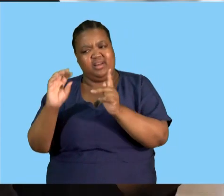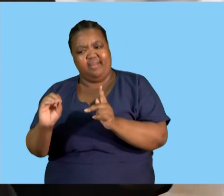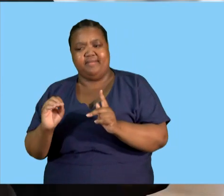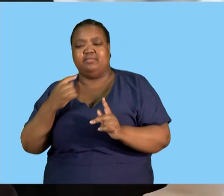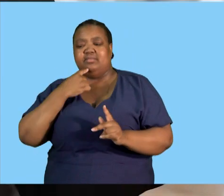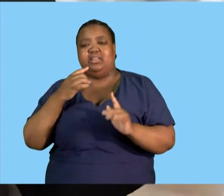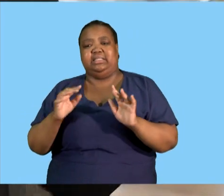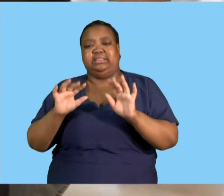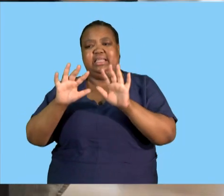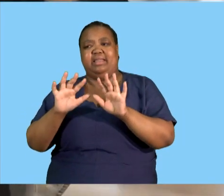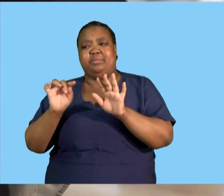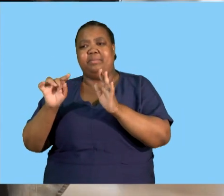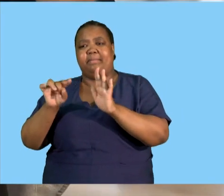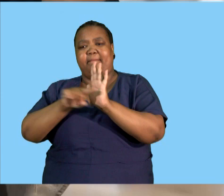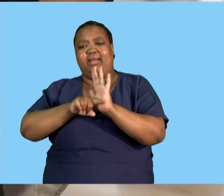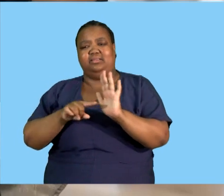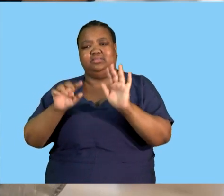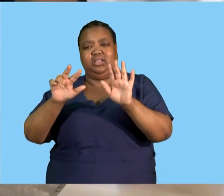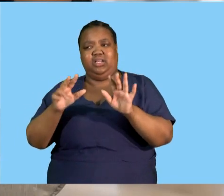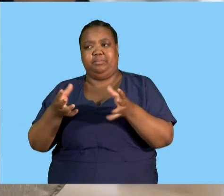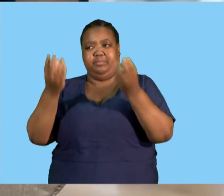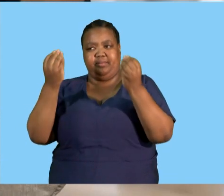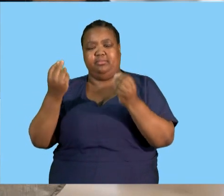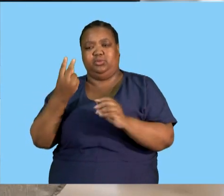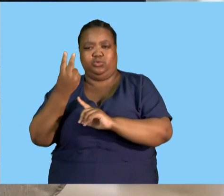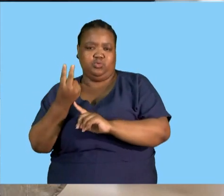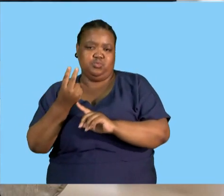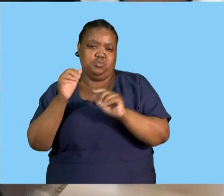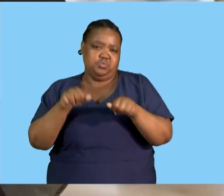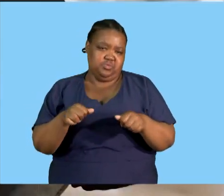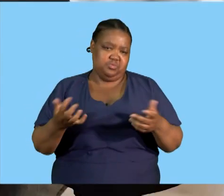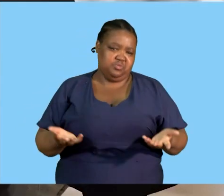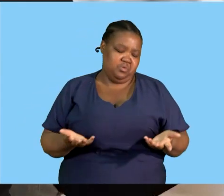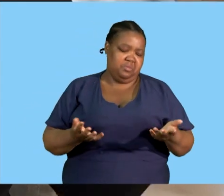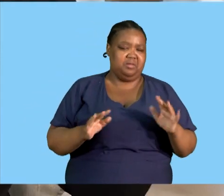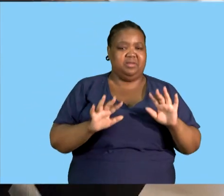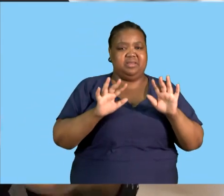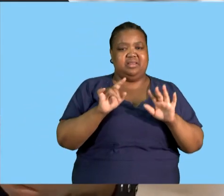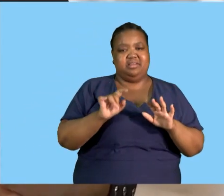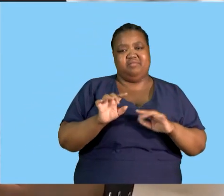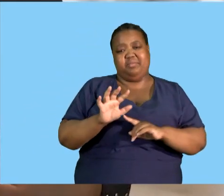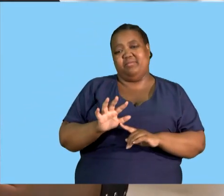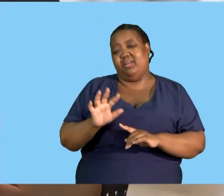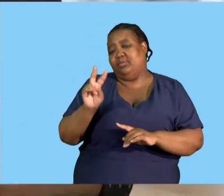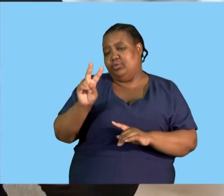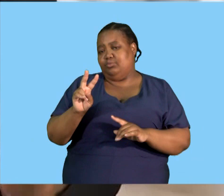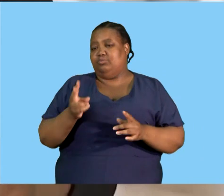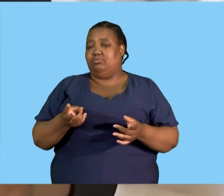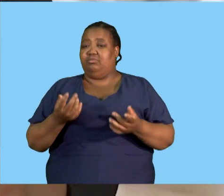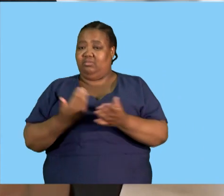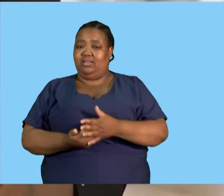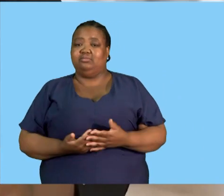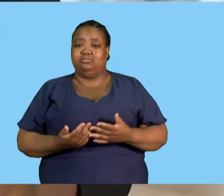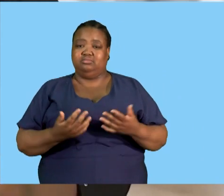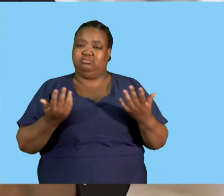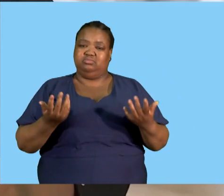get 2. Another one can say, no, let's just say 10 divided by 5. I don't know if my math is correct, but I think it's 2.